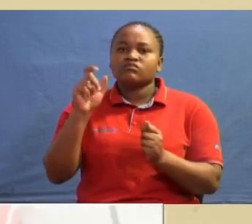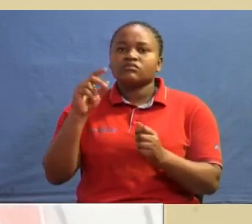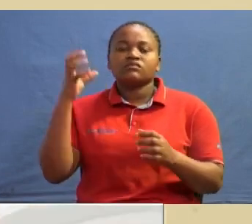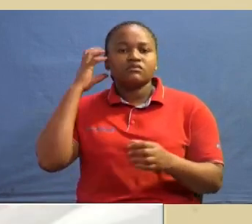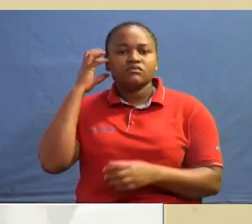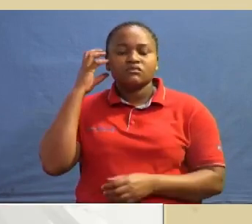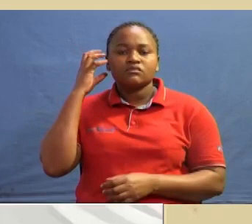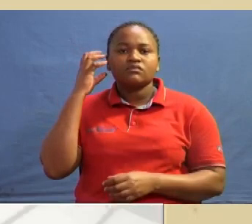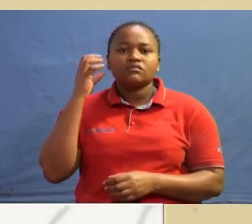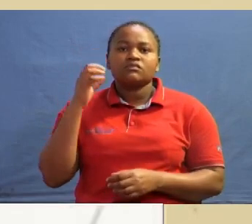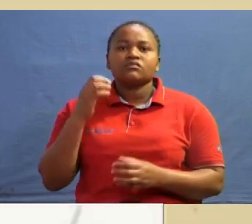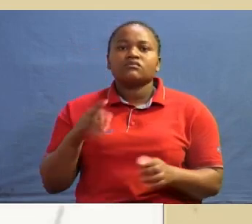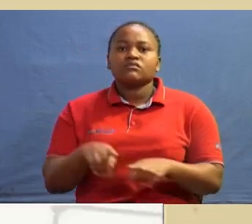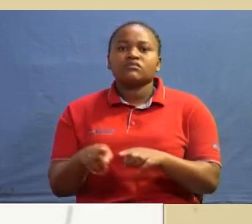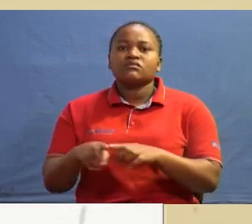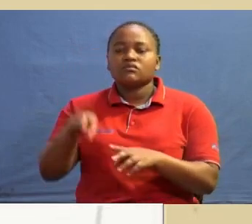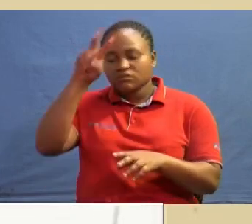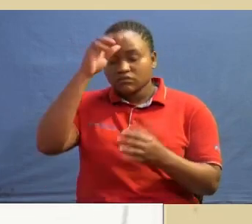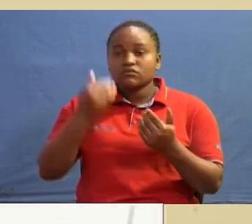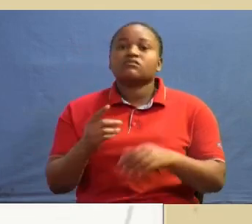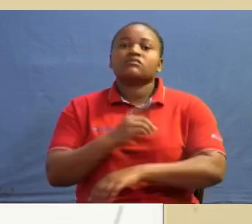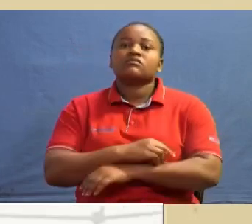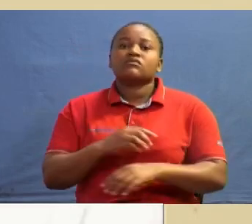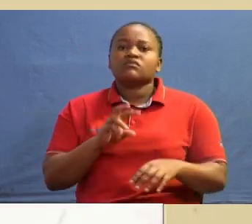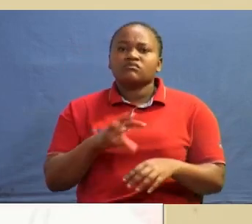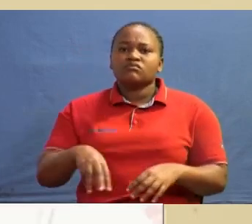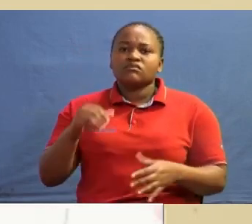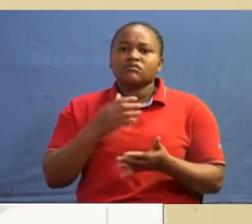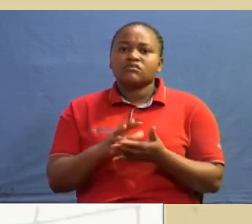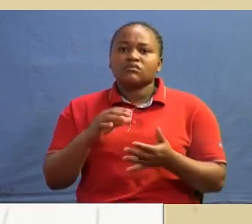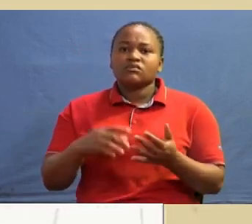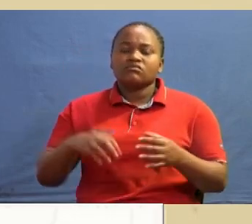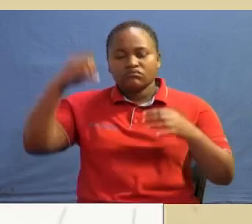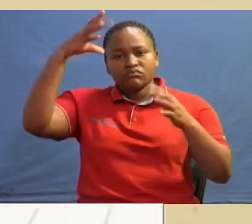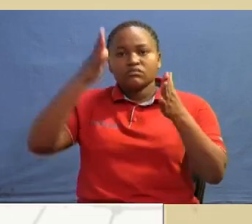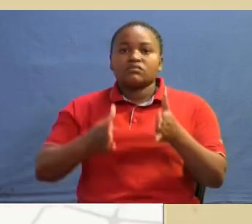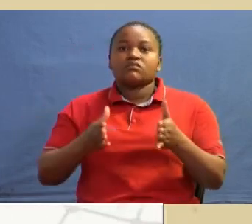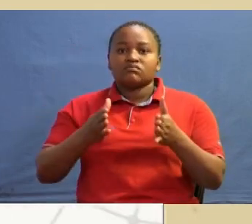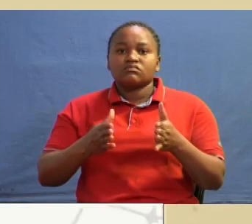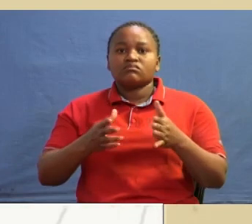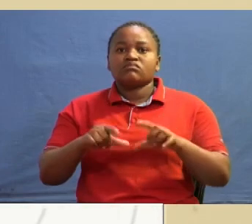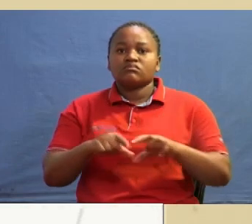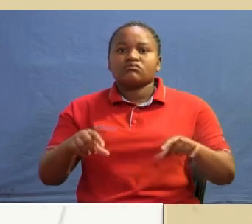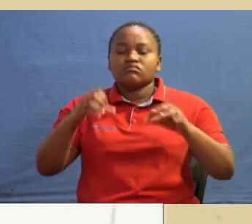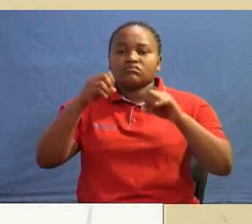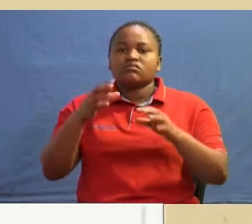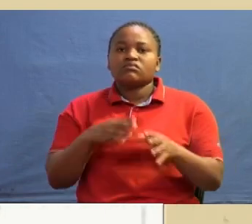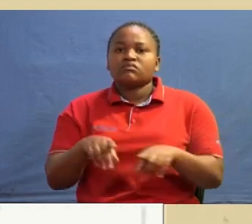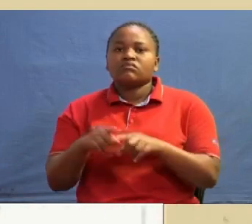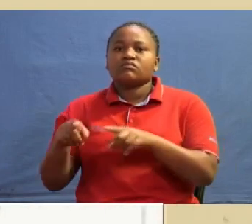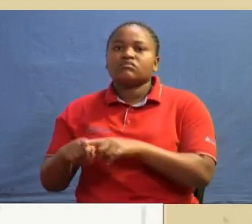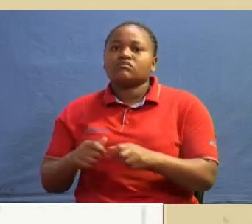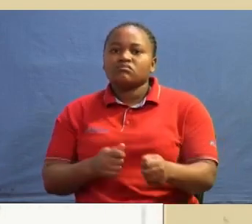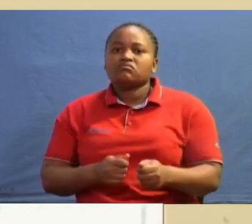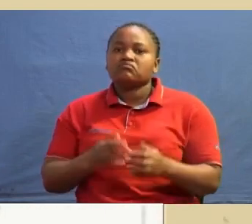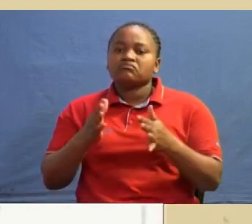colleges, even the villages nowadays, you'll find we have electricians, we have plumbers, we have carpenters, and